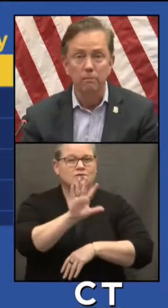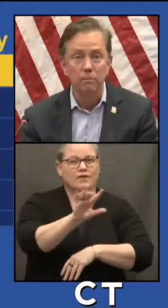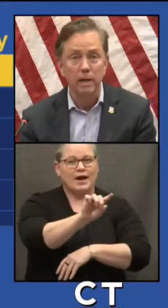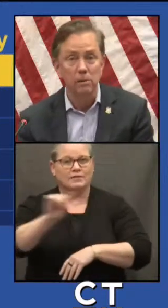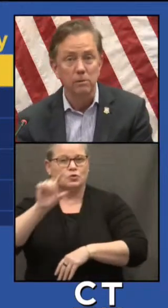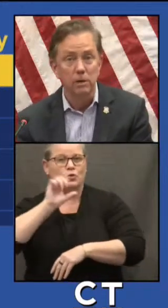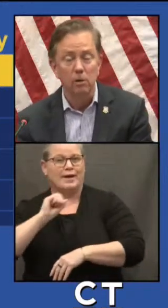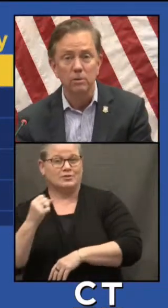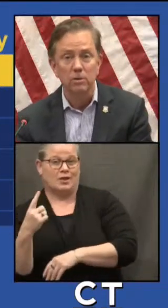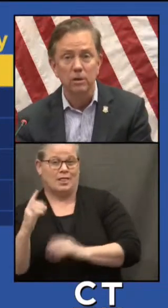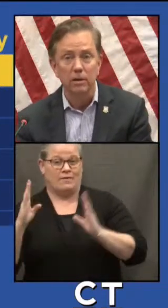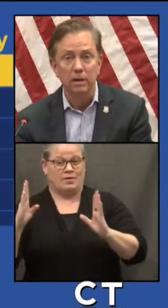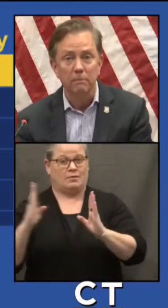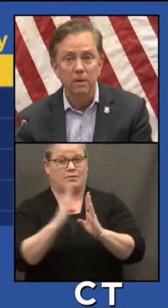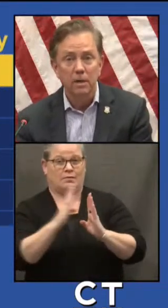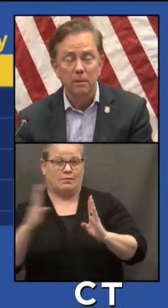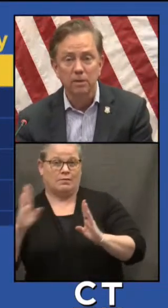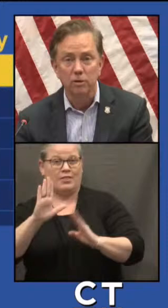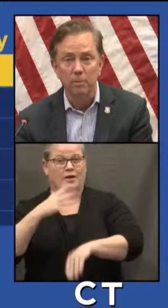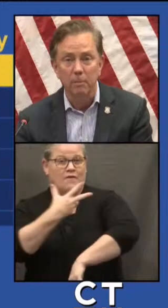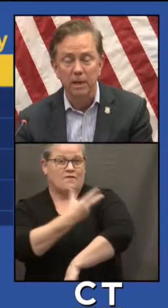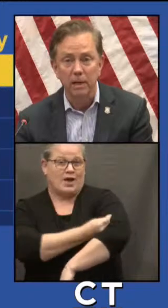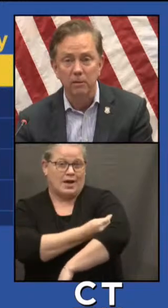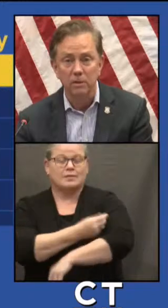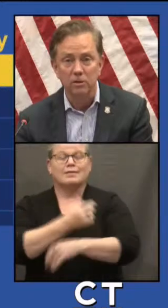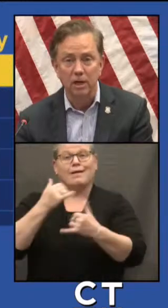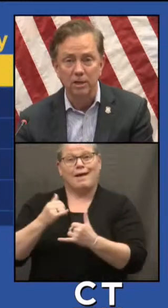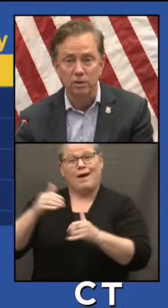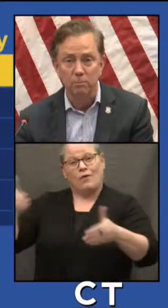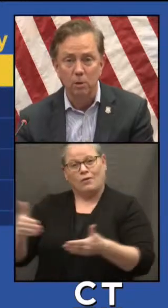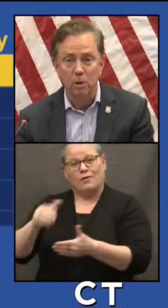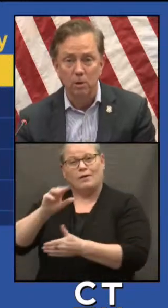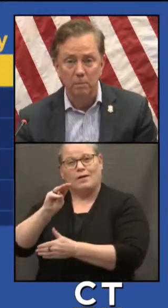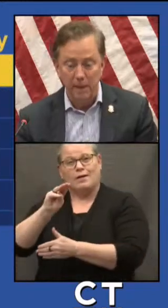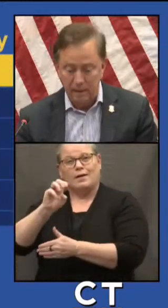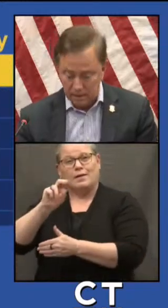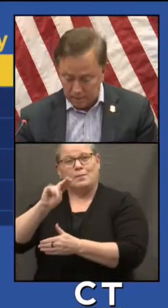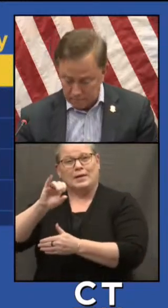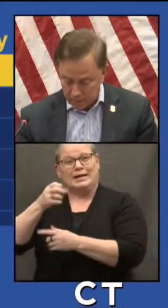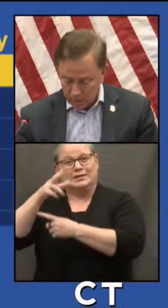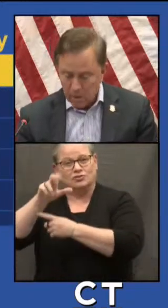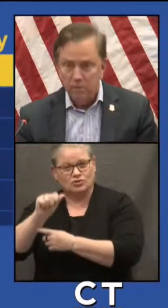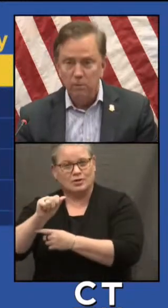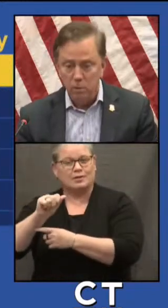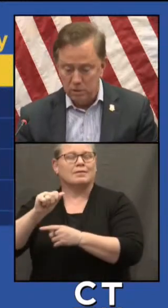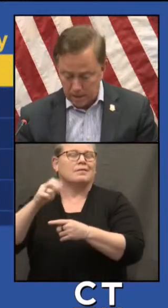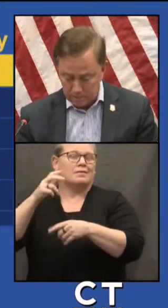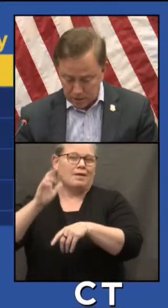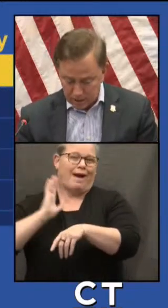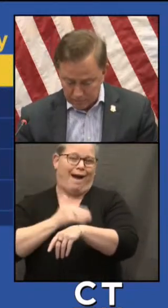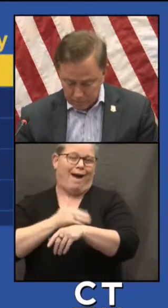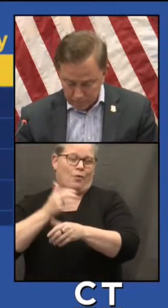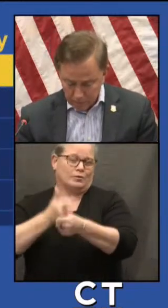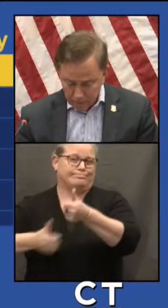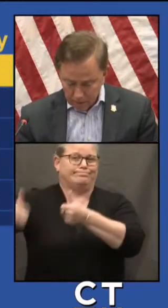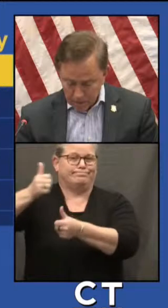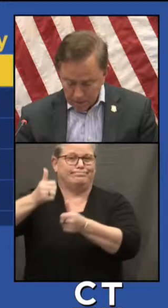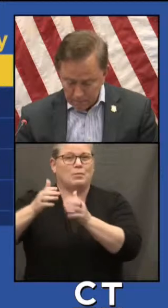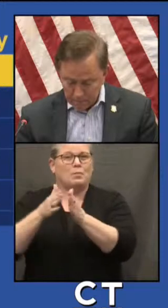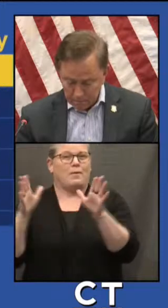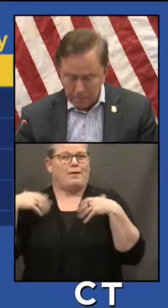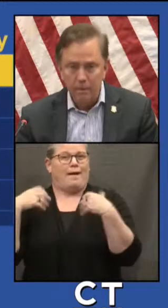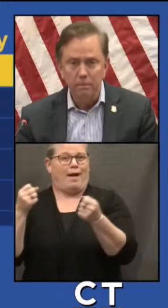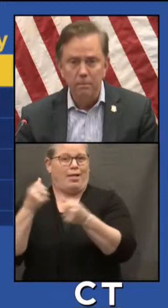you now know is our Commissioner of Public Health, and Josh and Paul are back for old time's sake.